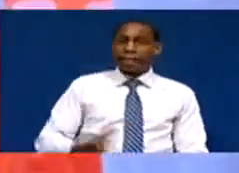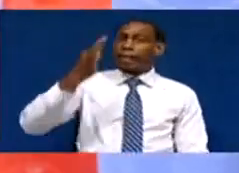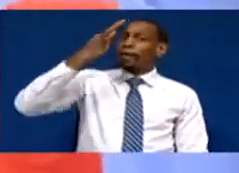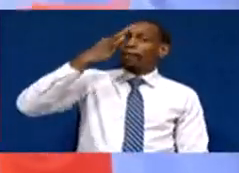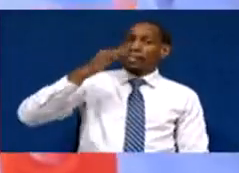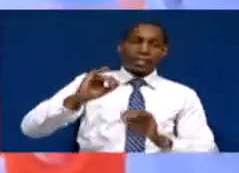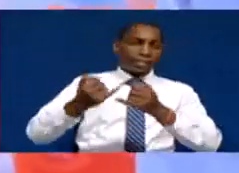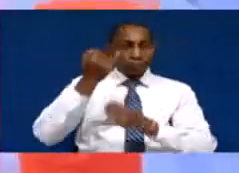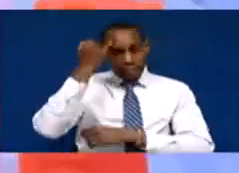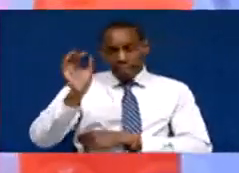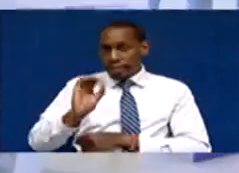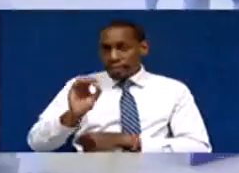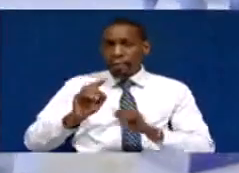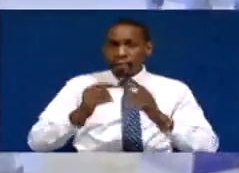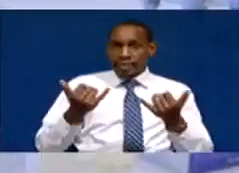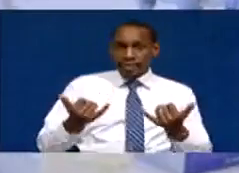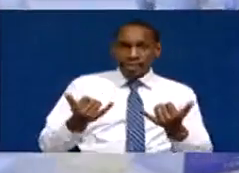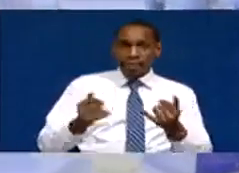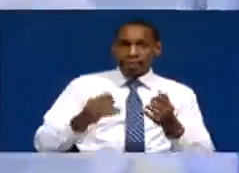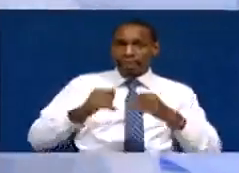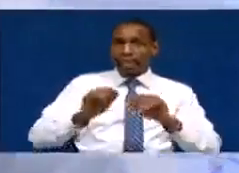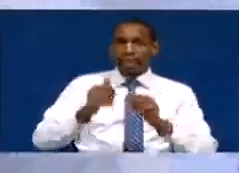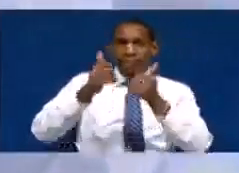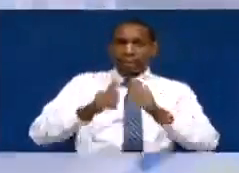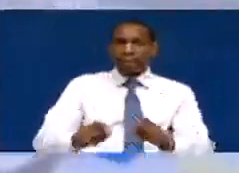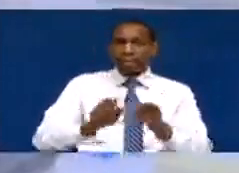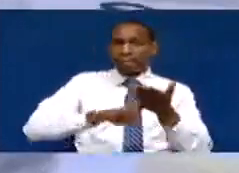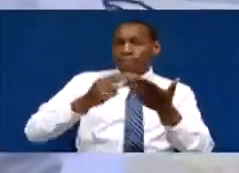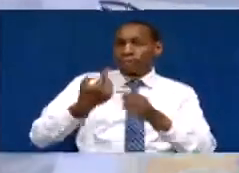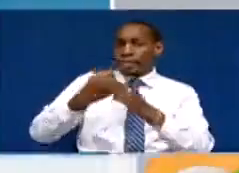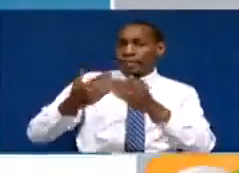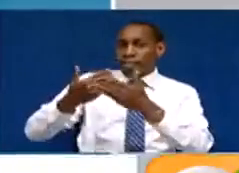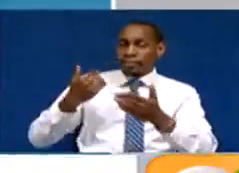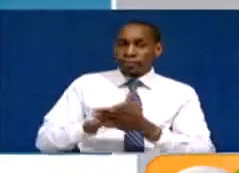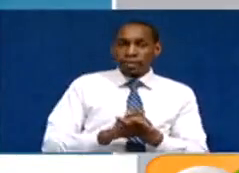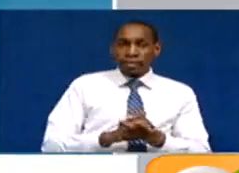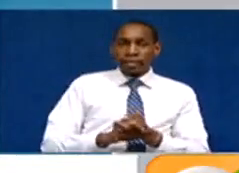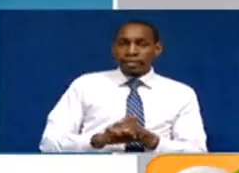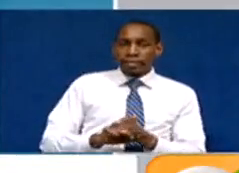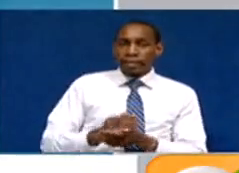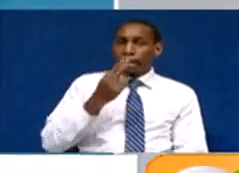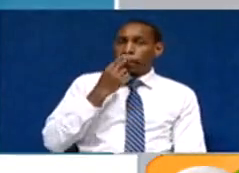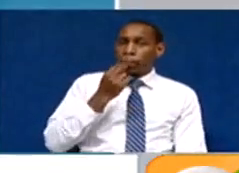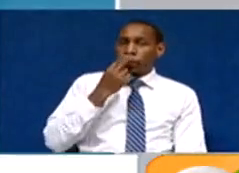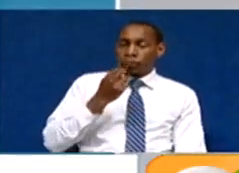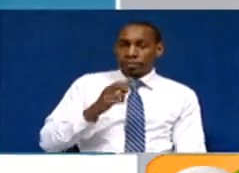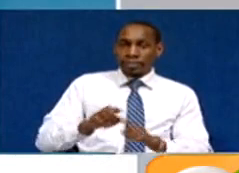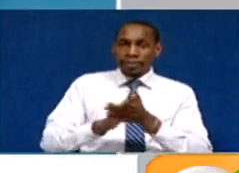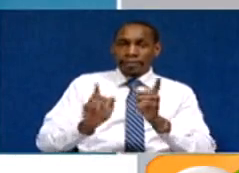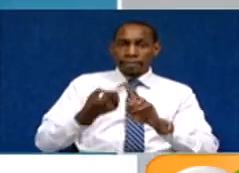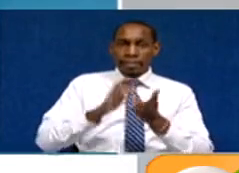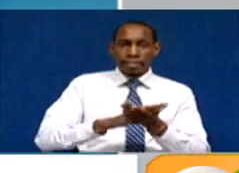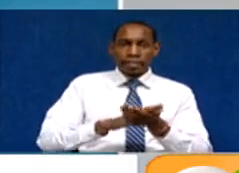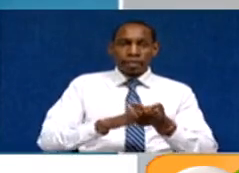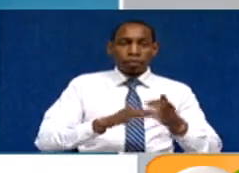Nasal vaccines are not a new idea, but they are far less tried and have stumbled over the years. Flu Mist, the influenza fighter that's the only one ever to make